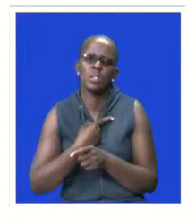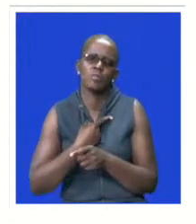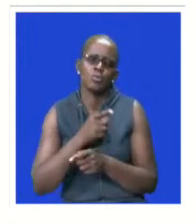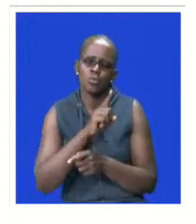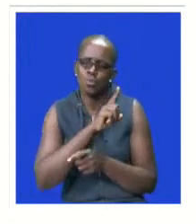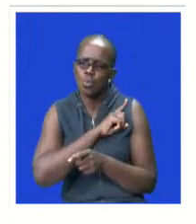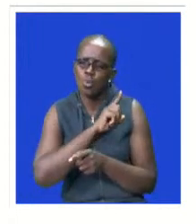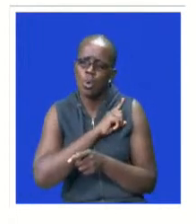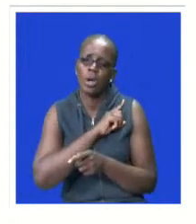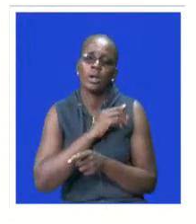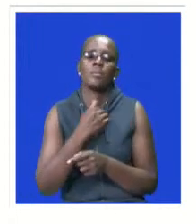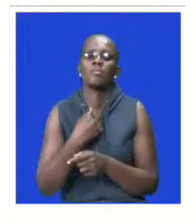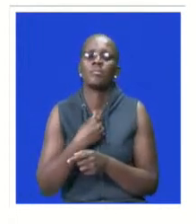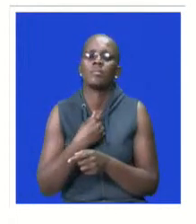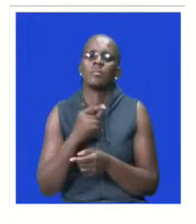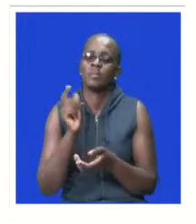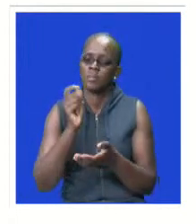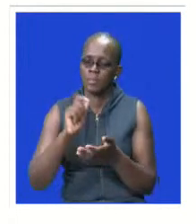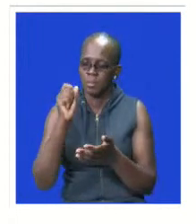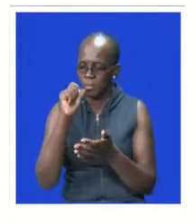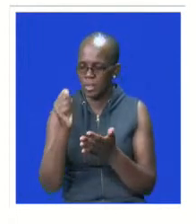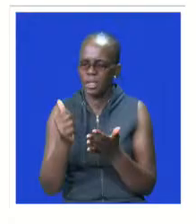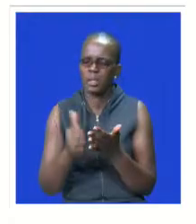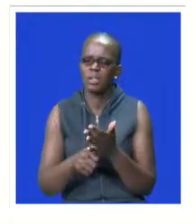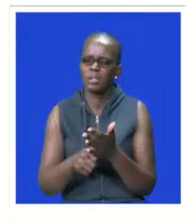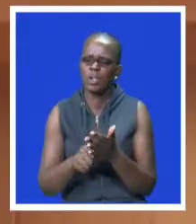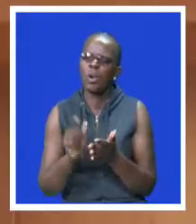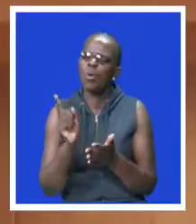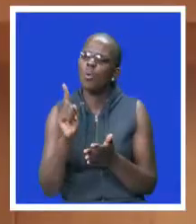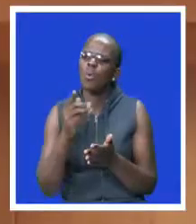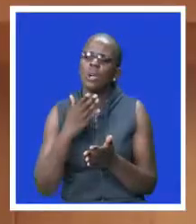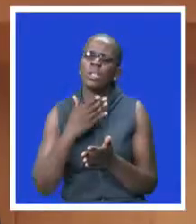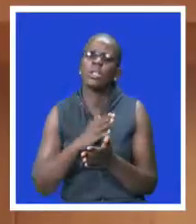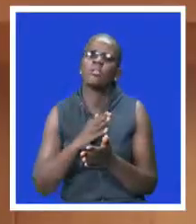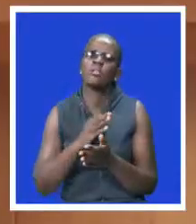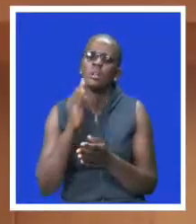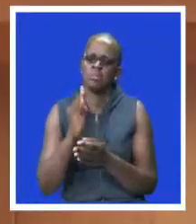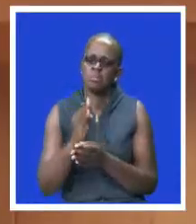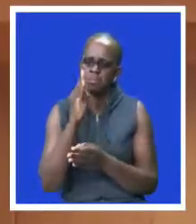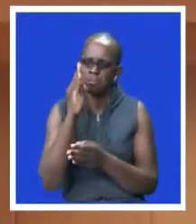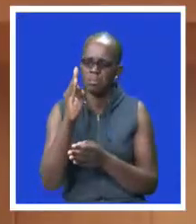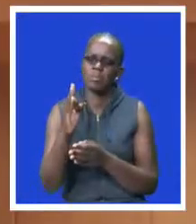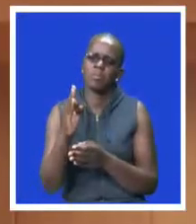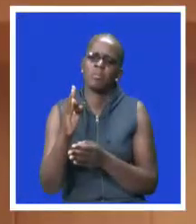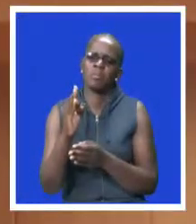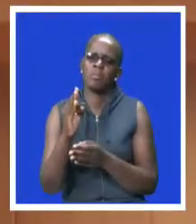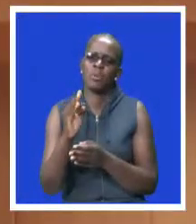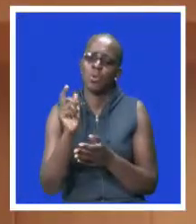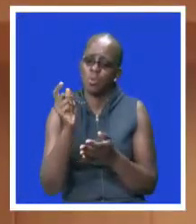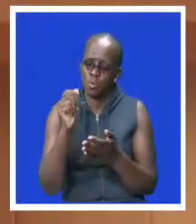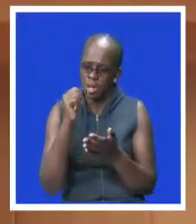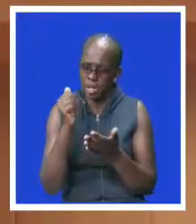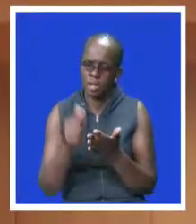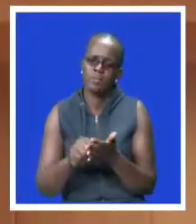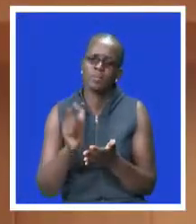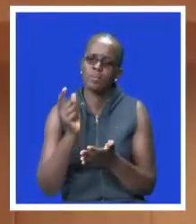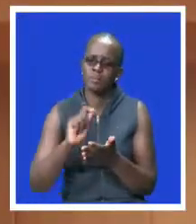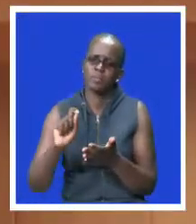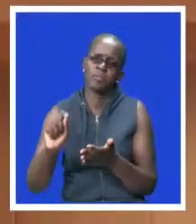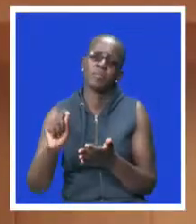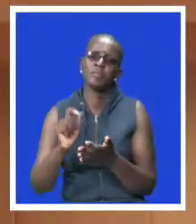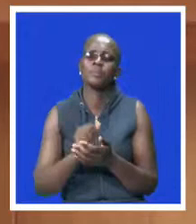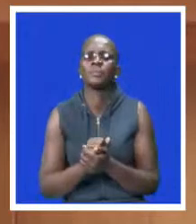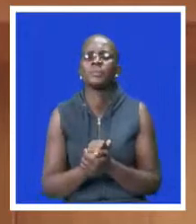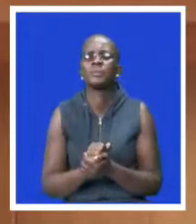am I writing? What is it that I want to achieve by writing this piece that I'm writing? What do you want to